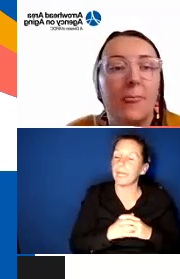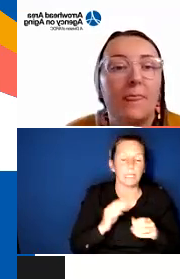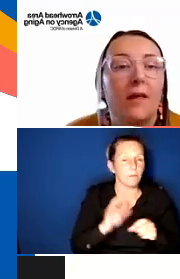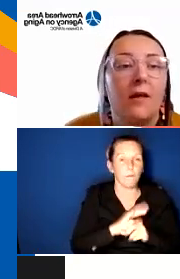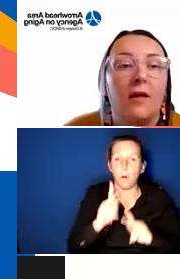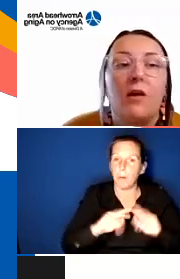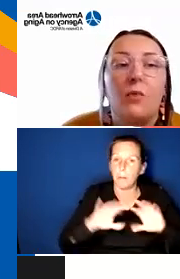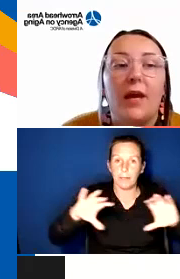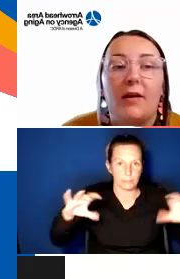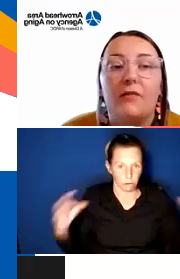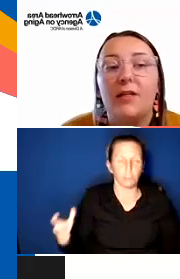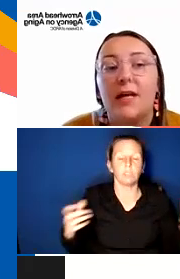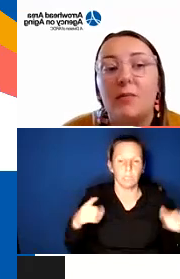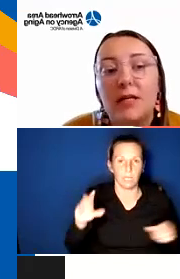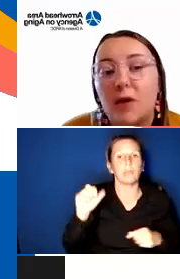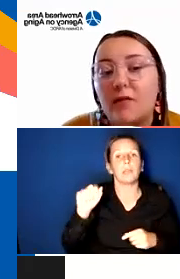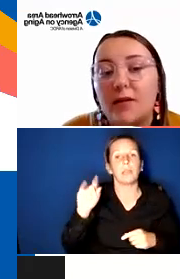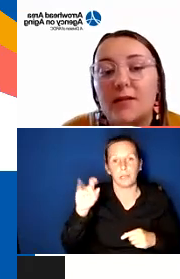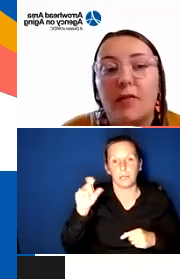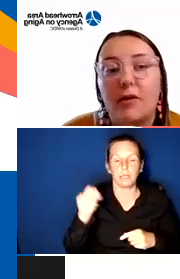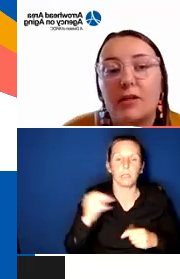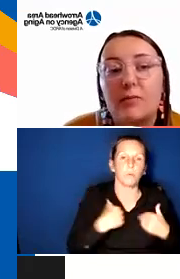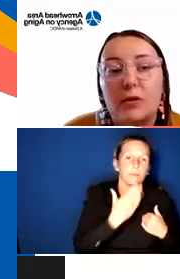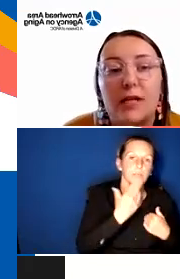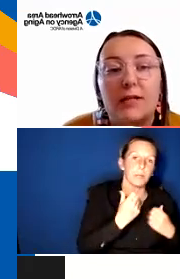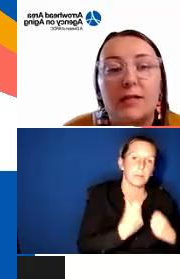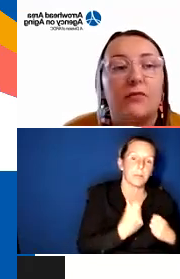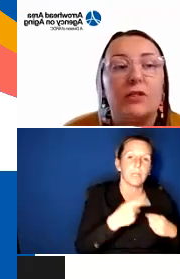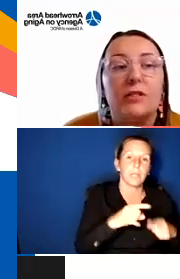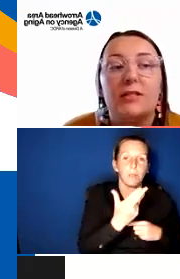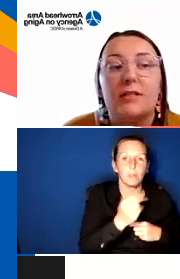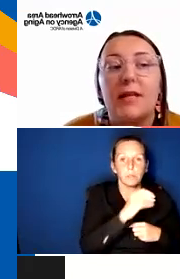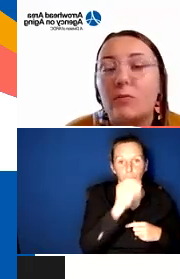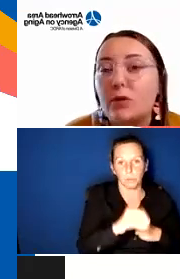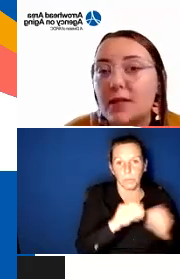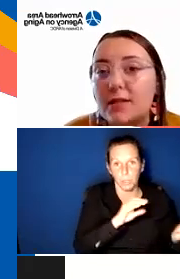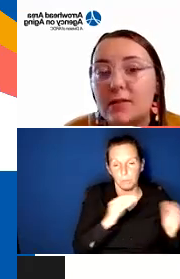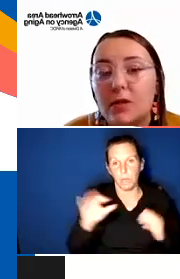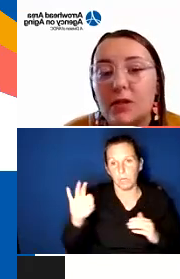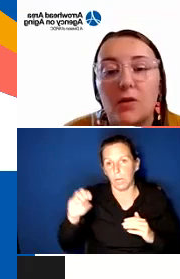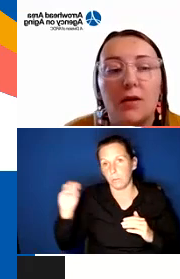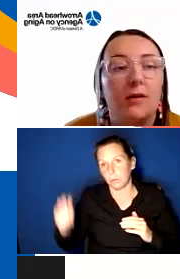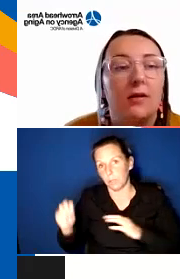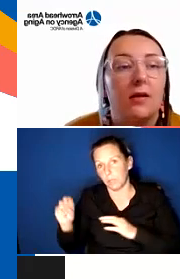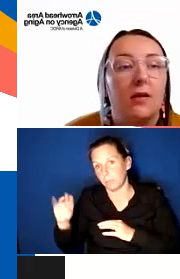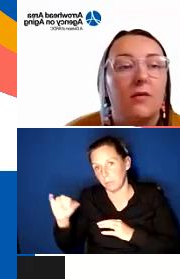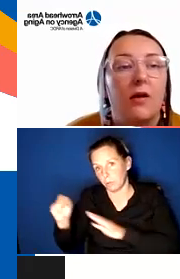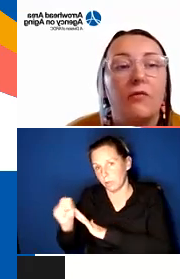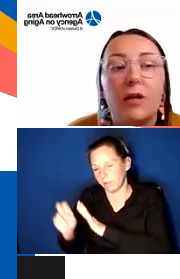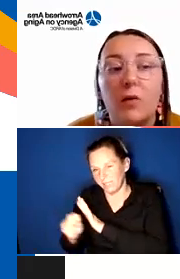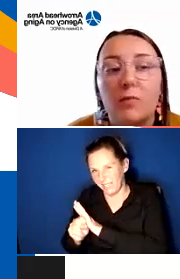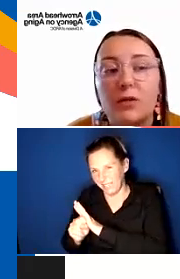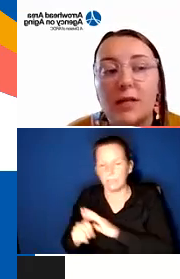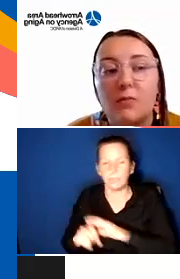County. We have a diabetes prevalence of 13% versus 9% in Minnesota,